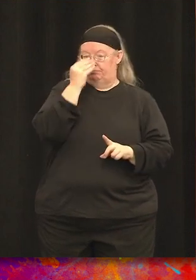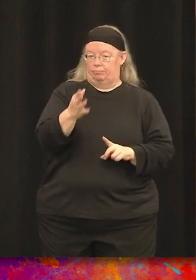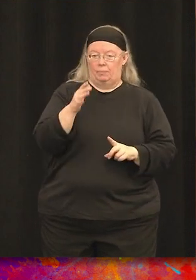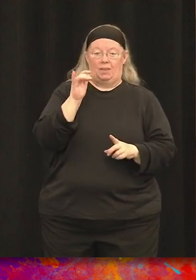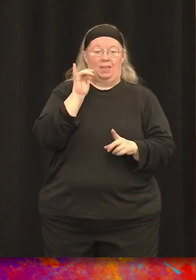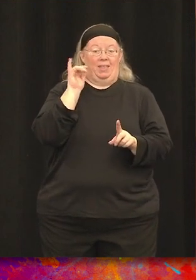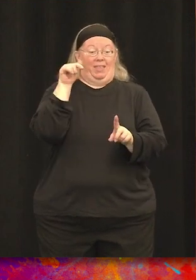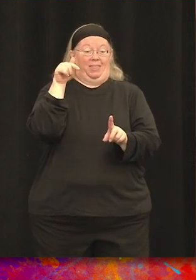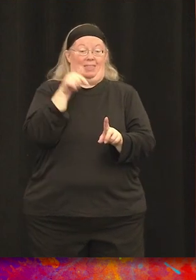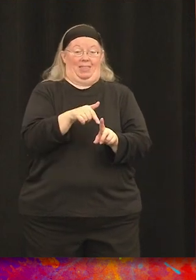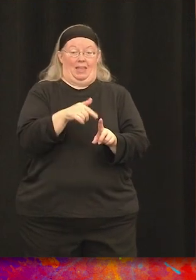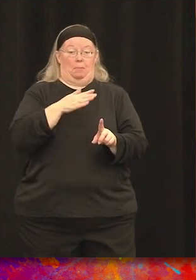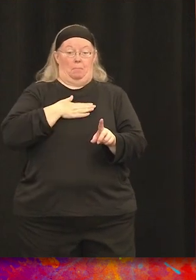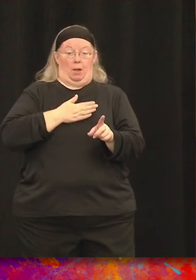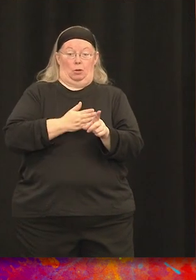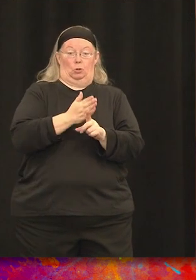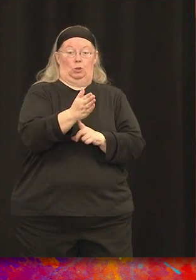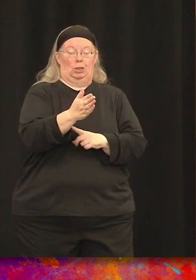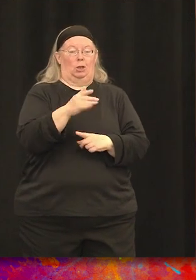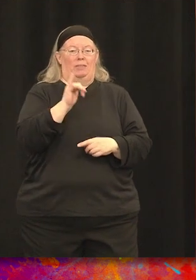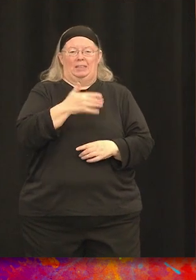I wanted.